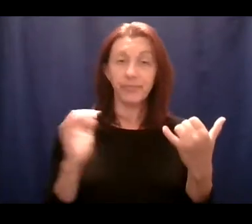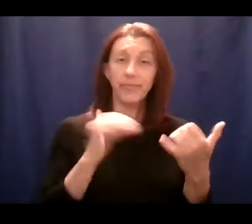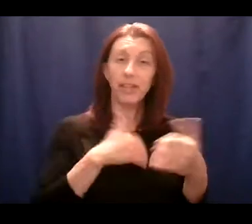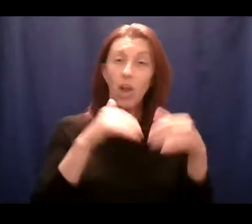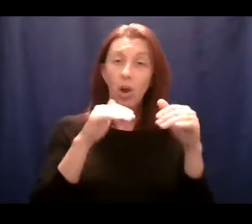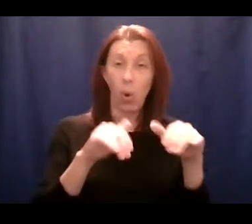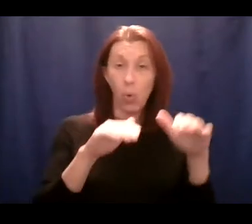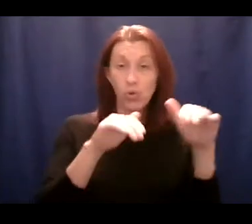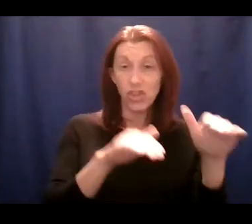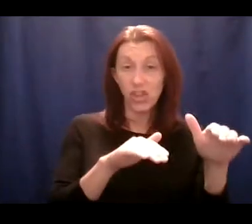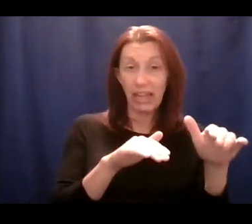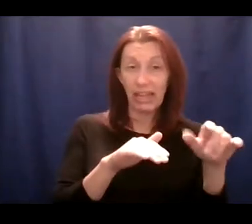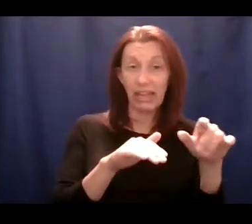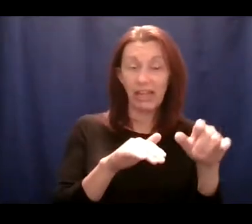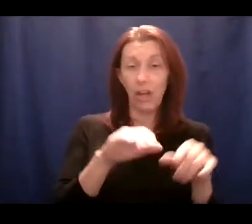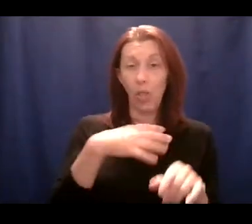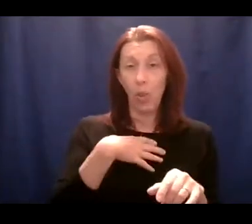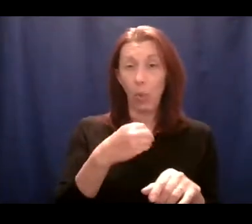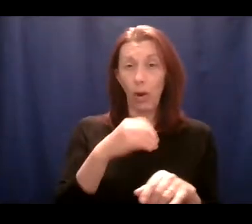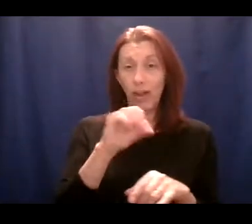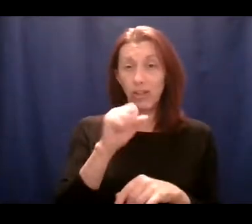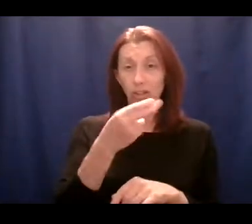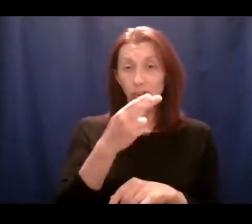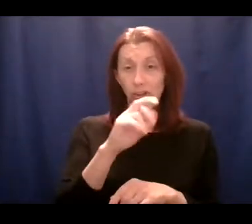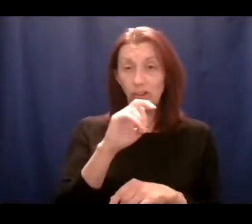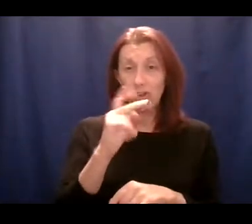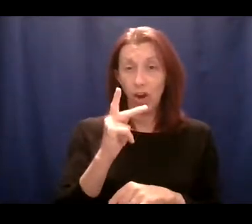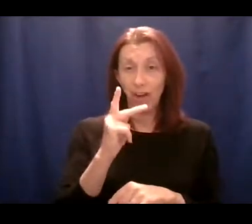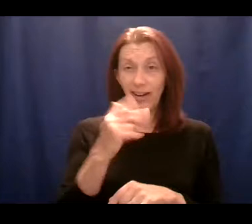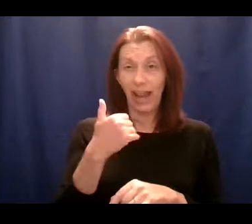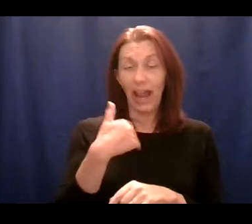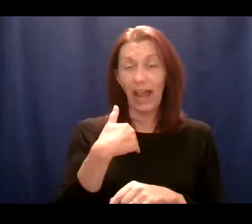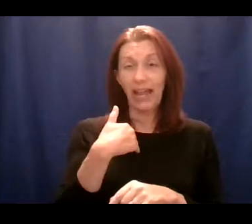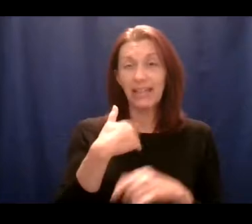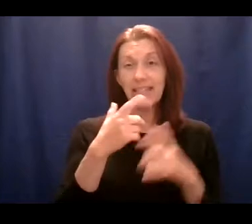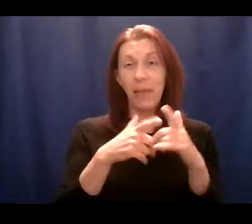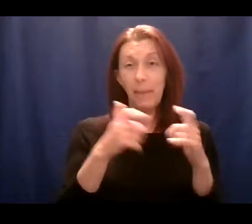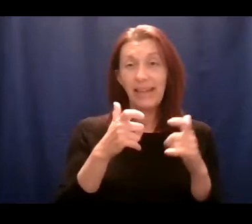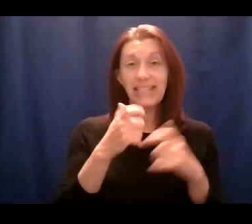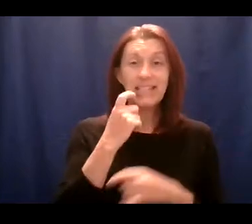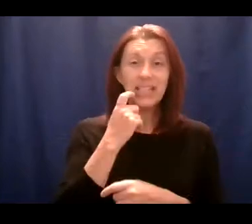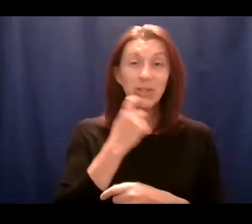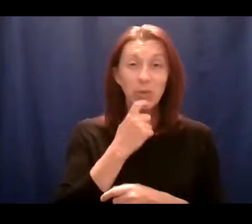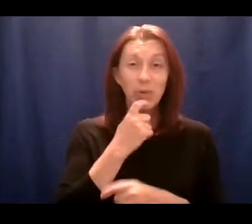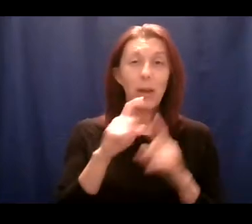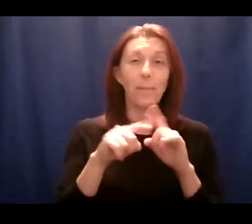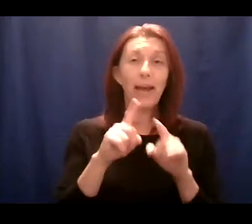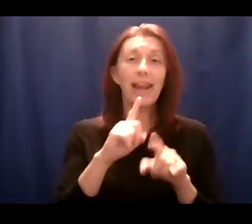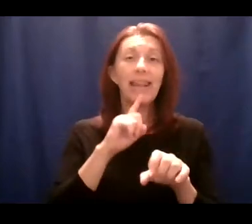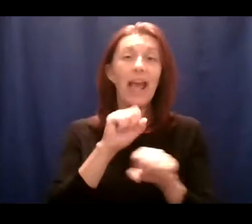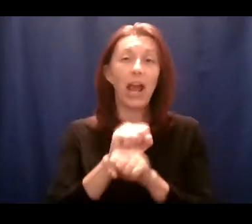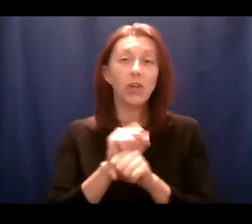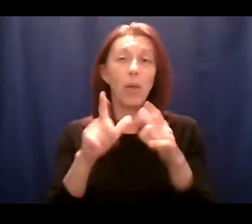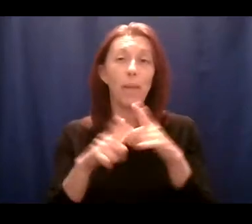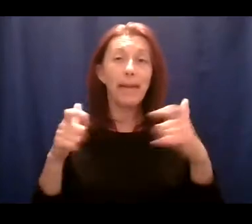is the biggest shark out there is really our whale shark, which is one of my favorite animals